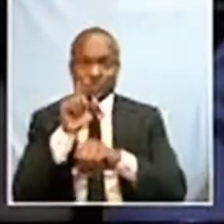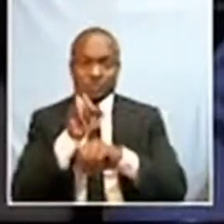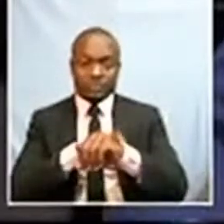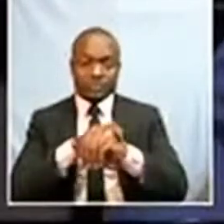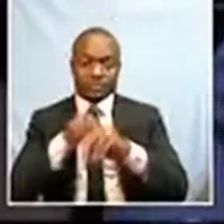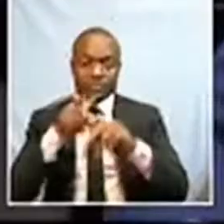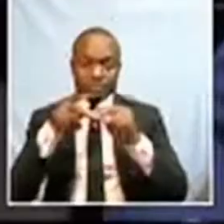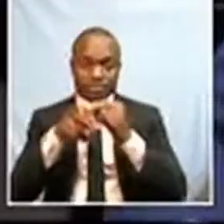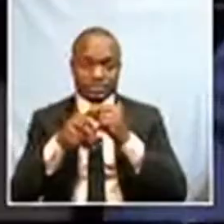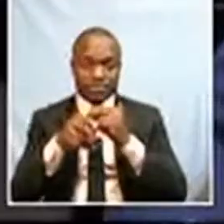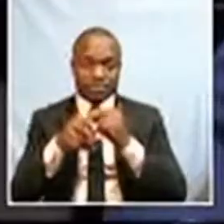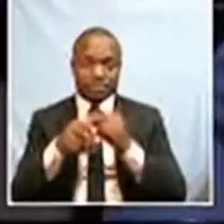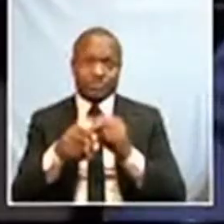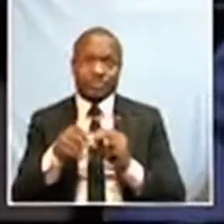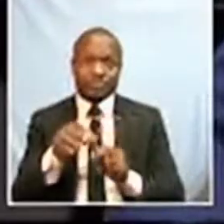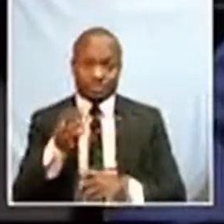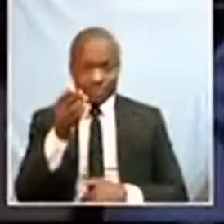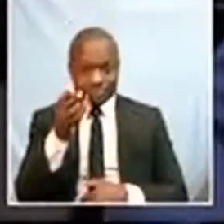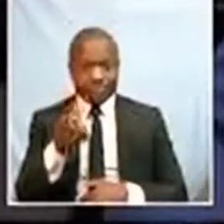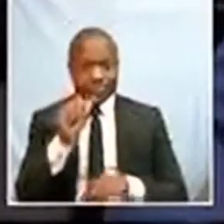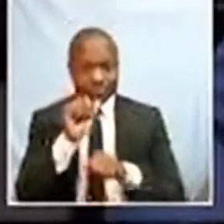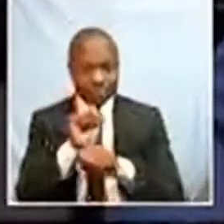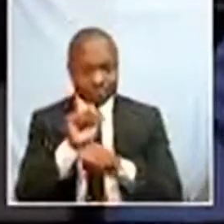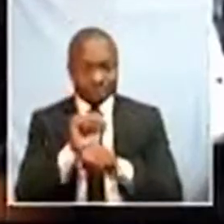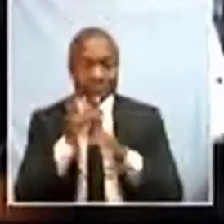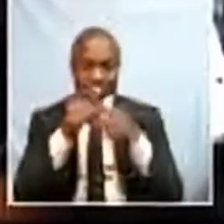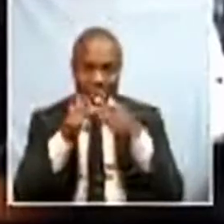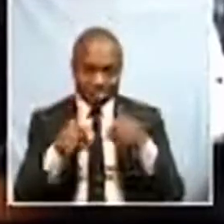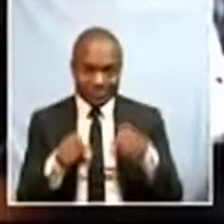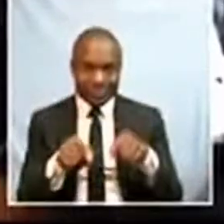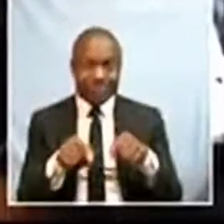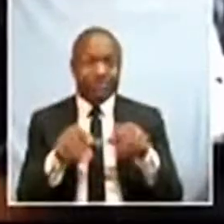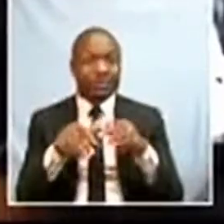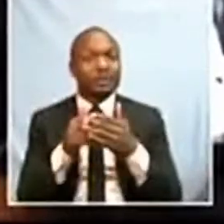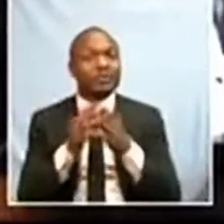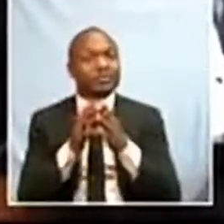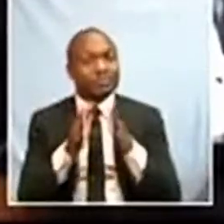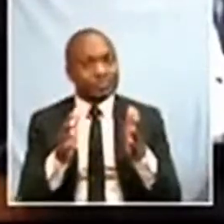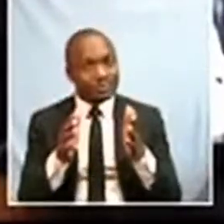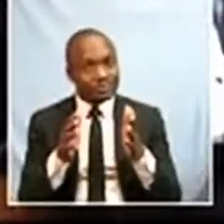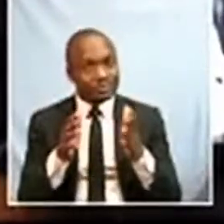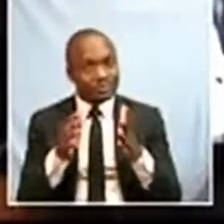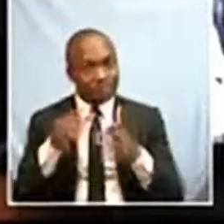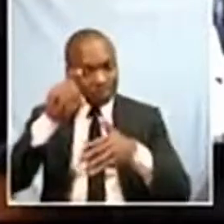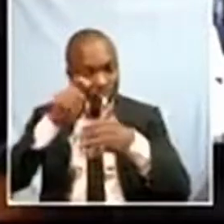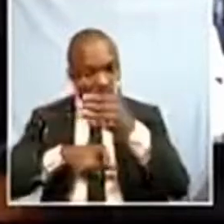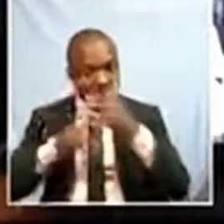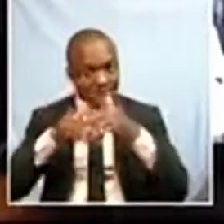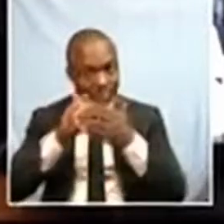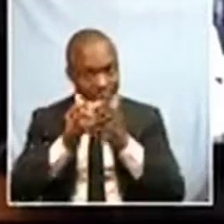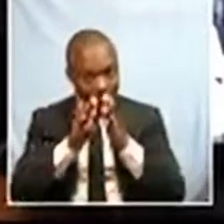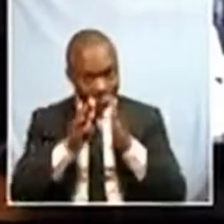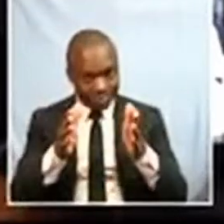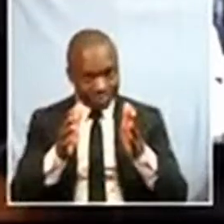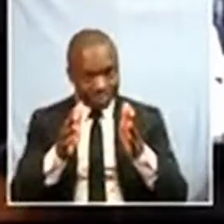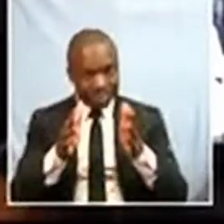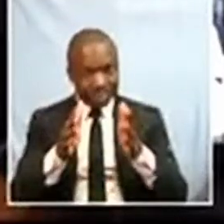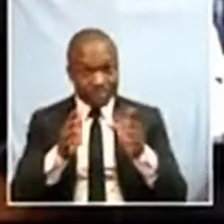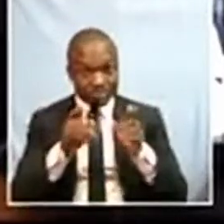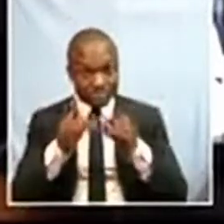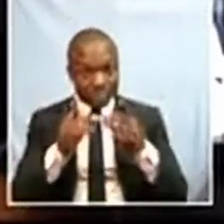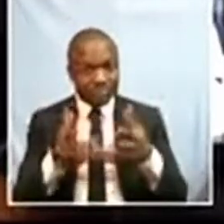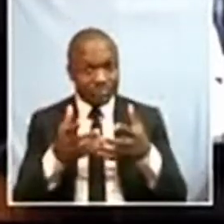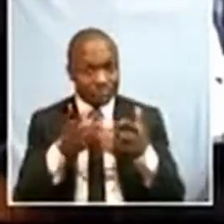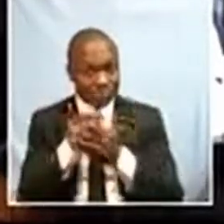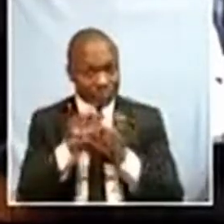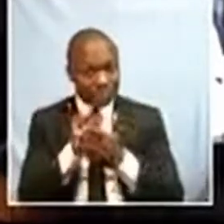of termination. Yes, those works that were performed. Yes. How much did they cost? Chair. Director Finance,